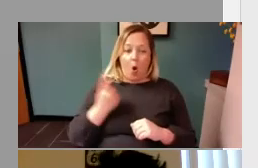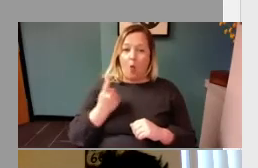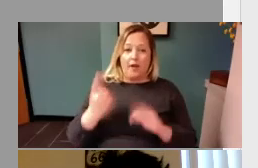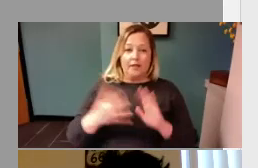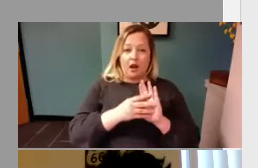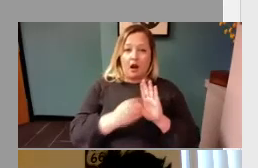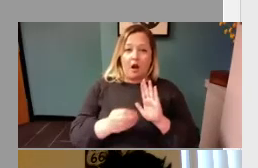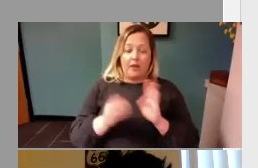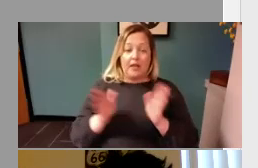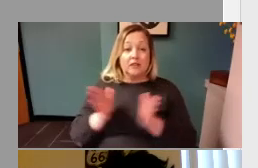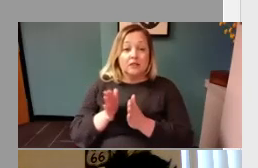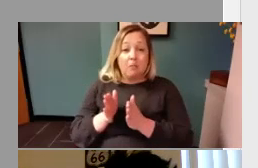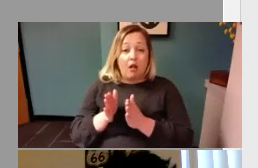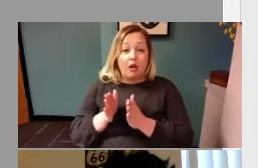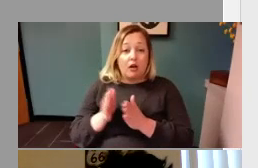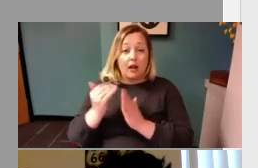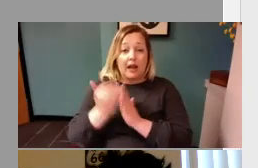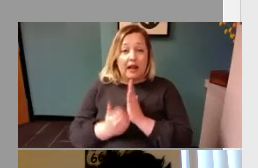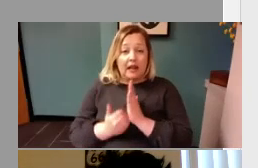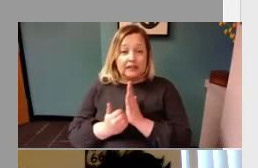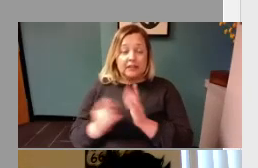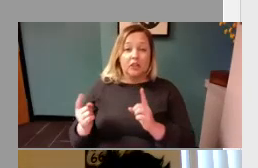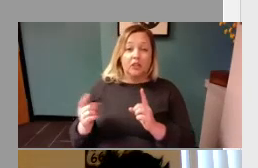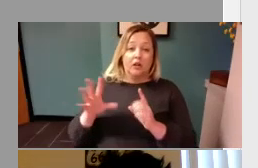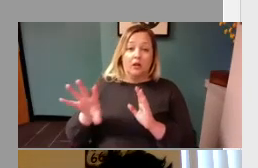That allows us to actually increase a bit more